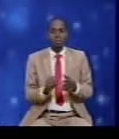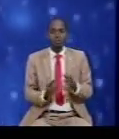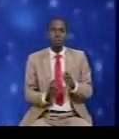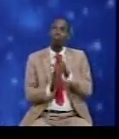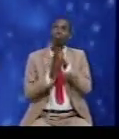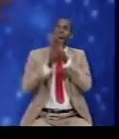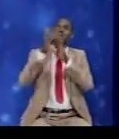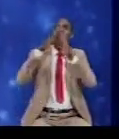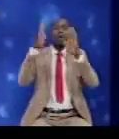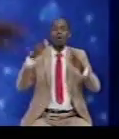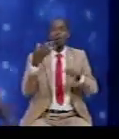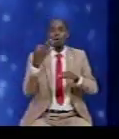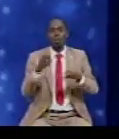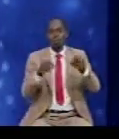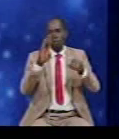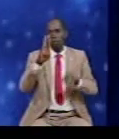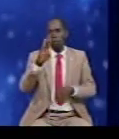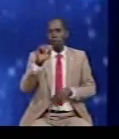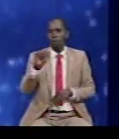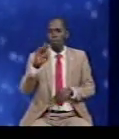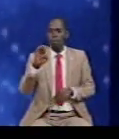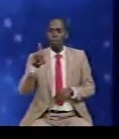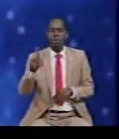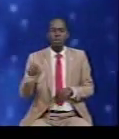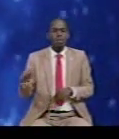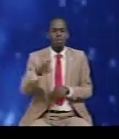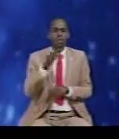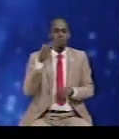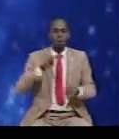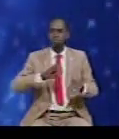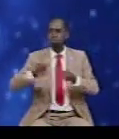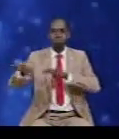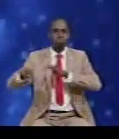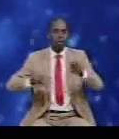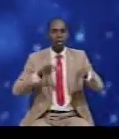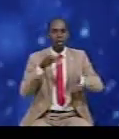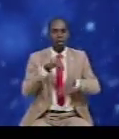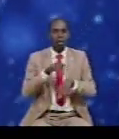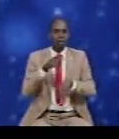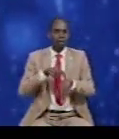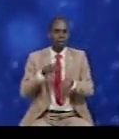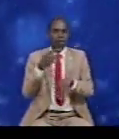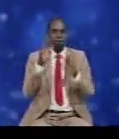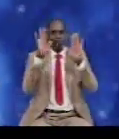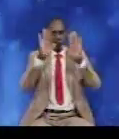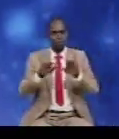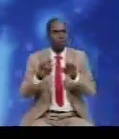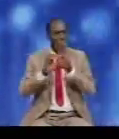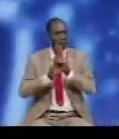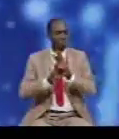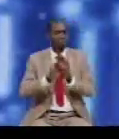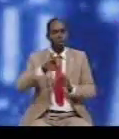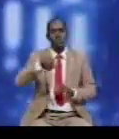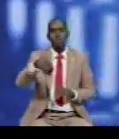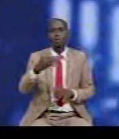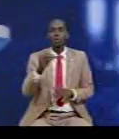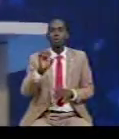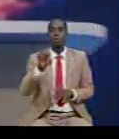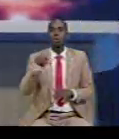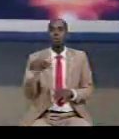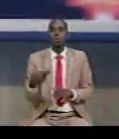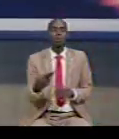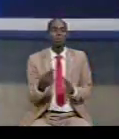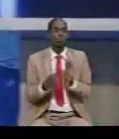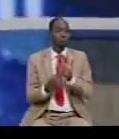were scattered. A time of trouble. Look at Joseph, a time of trouble. And look at the children of